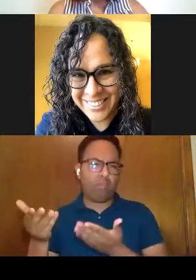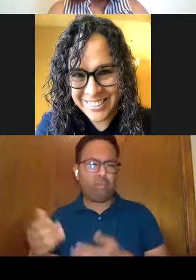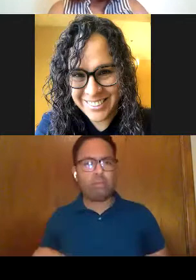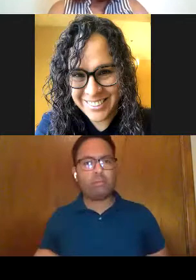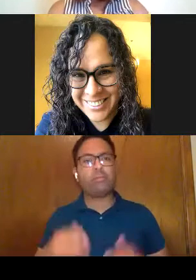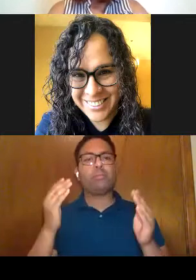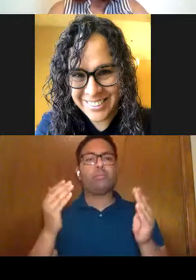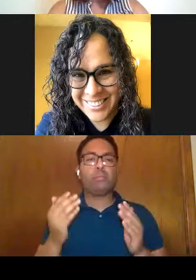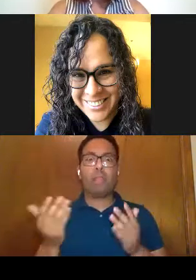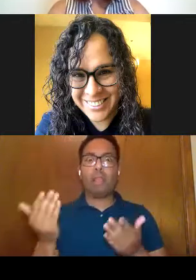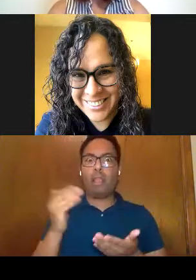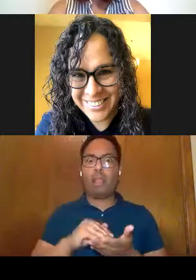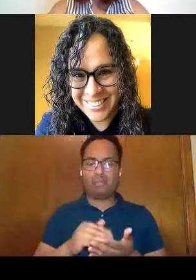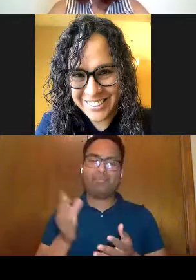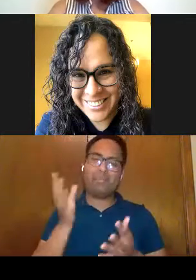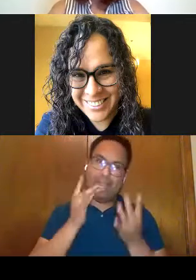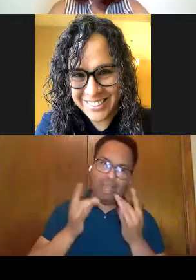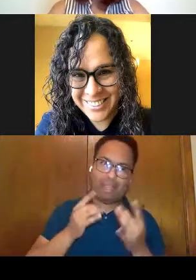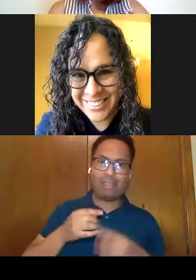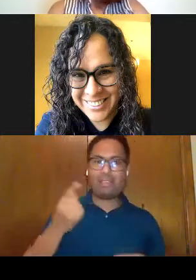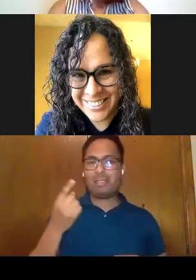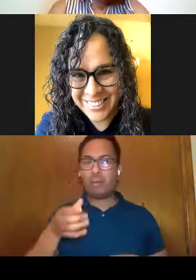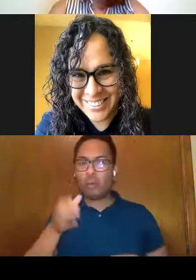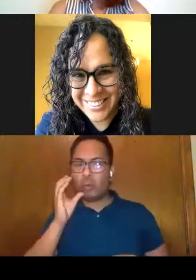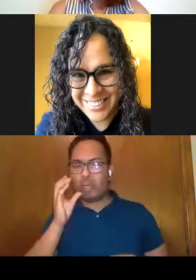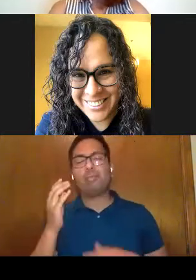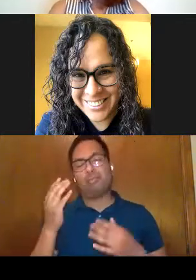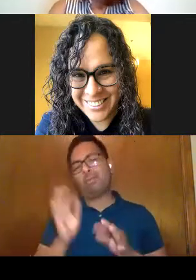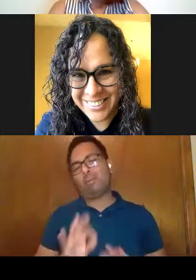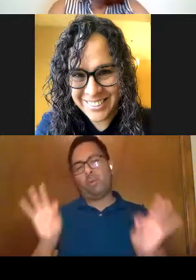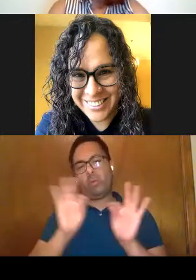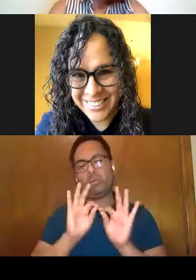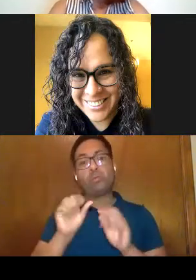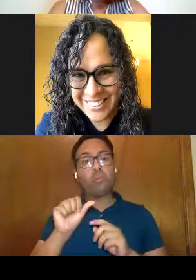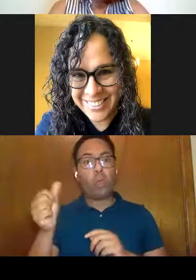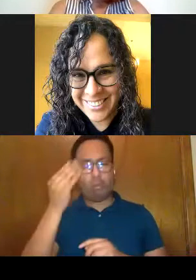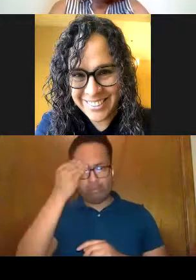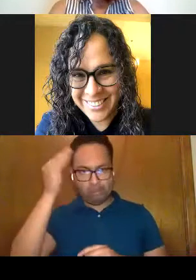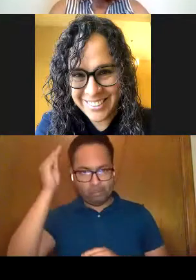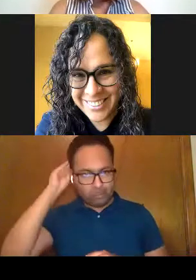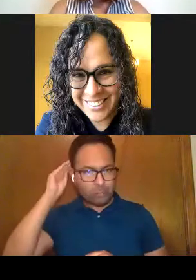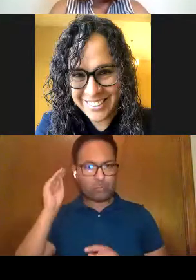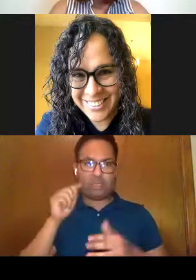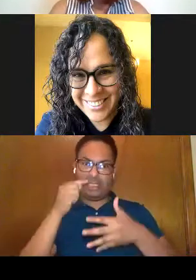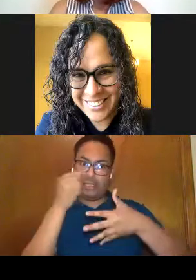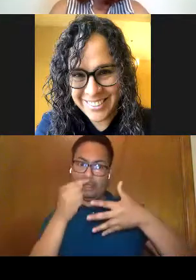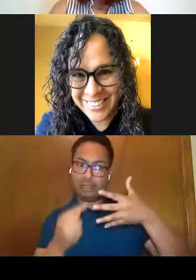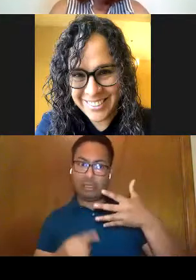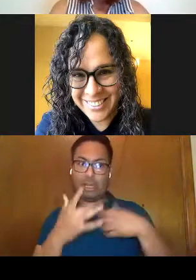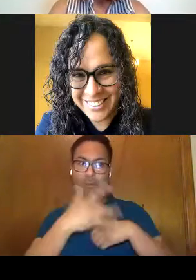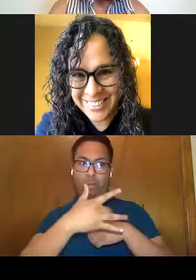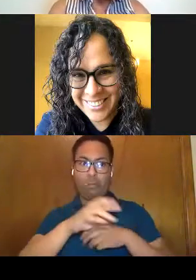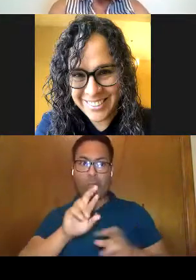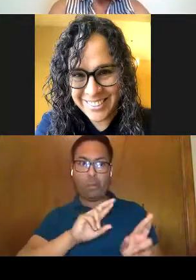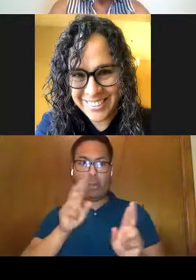And again, snack and drink are always important. Also keep in mind that having these items available for your